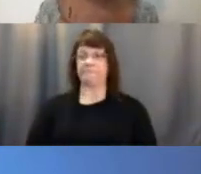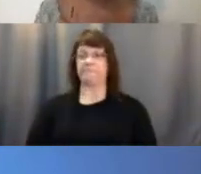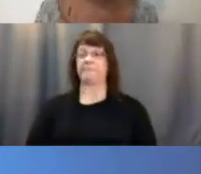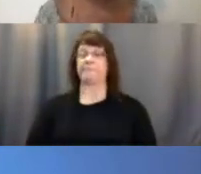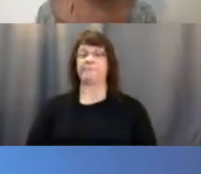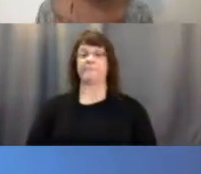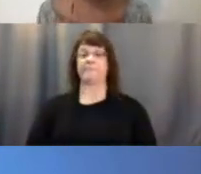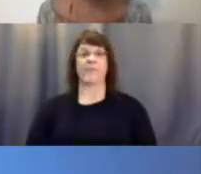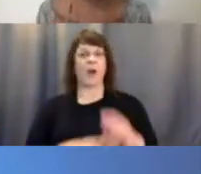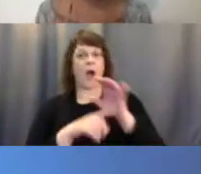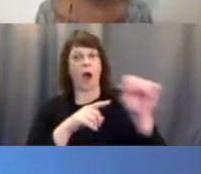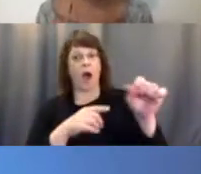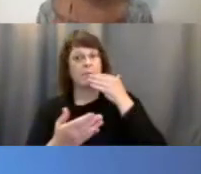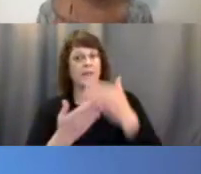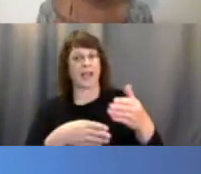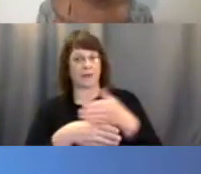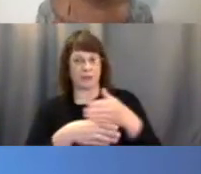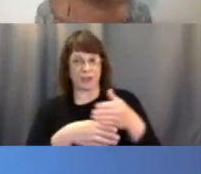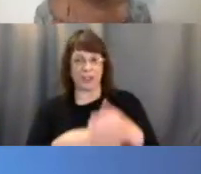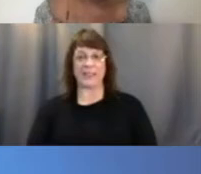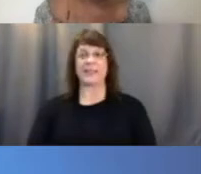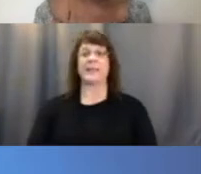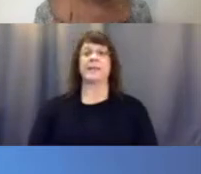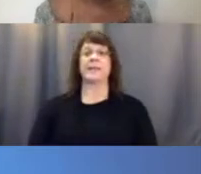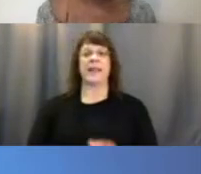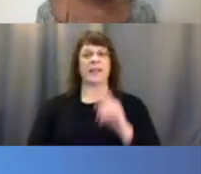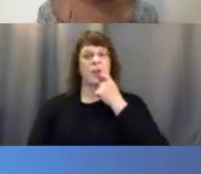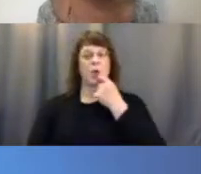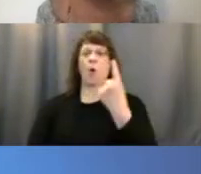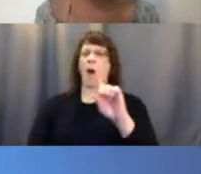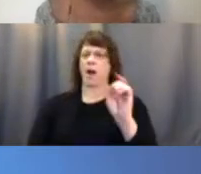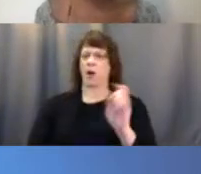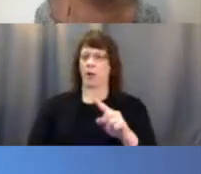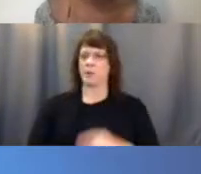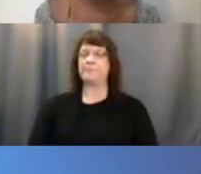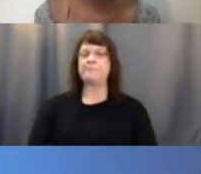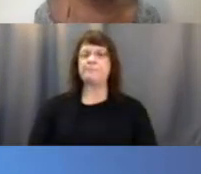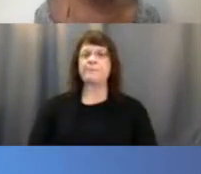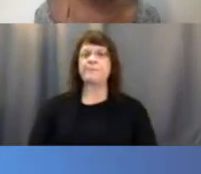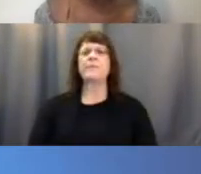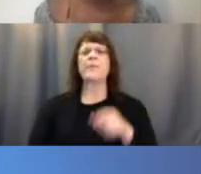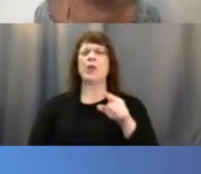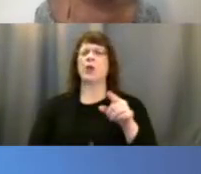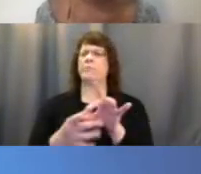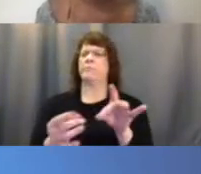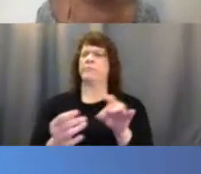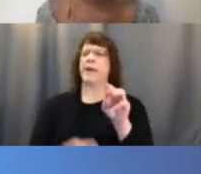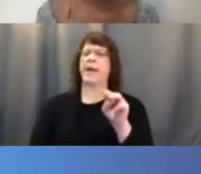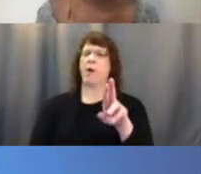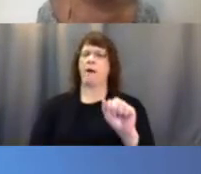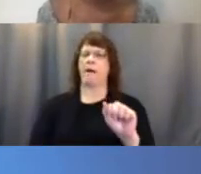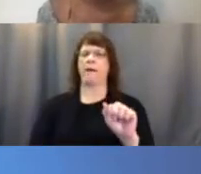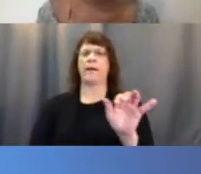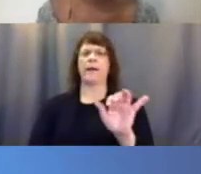Awesome. Thanks for sharing that. That was super, super cool. So one question is, like, so you said that the MRI is basically like